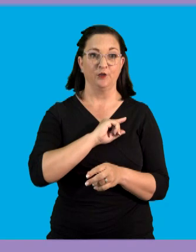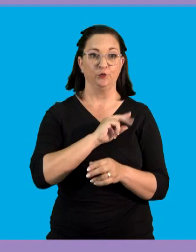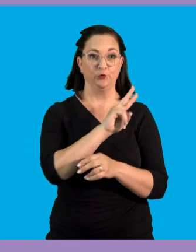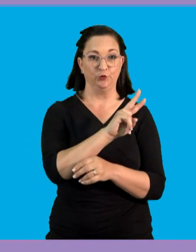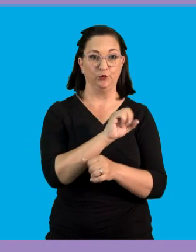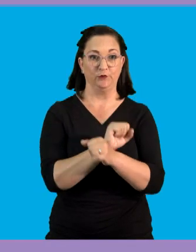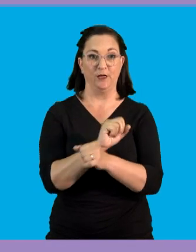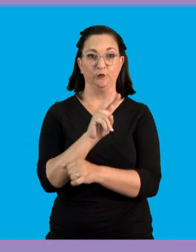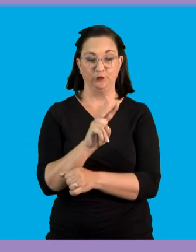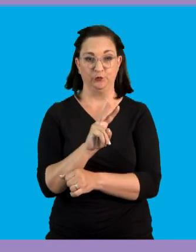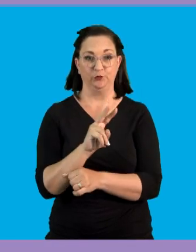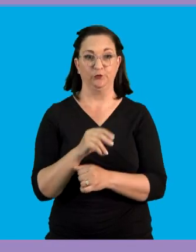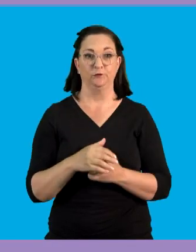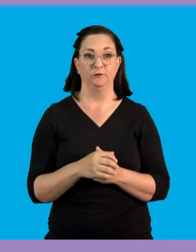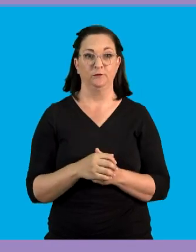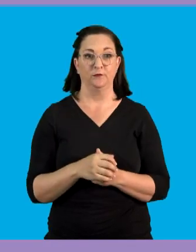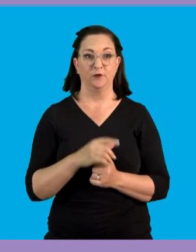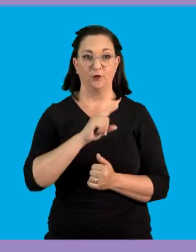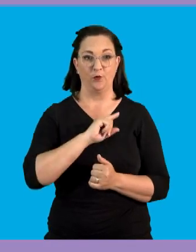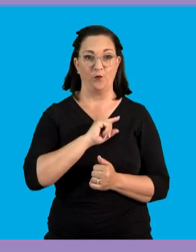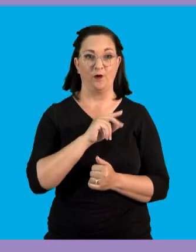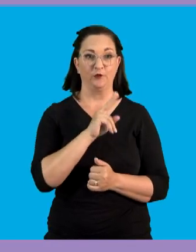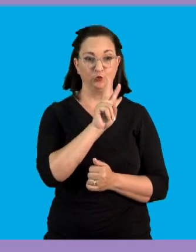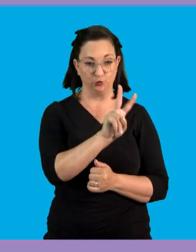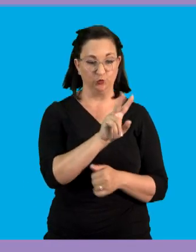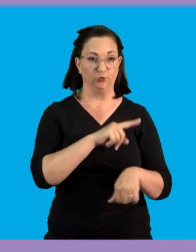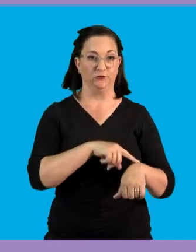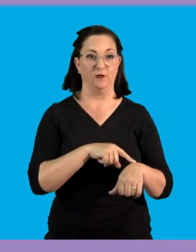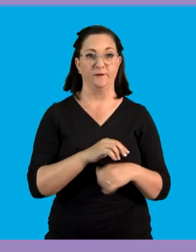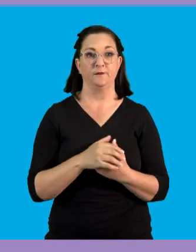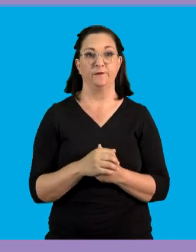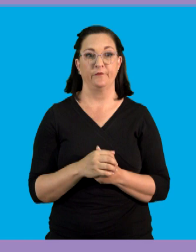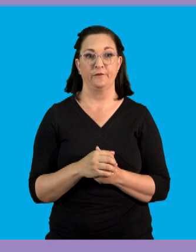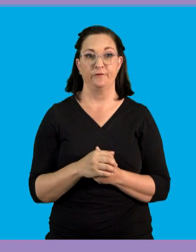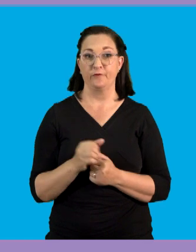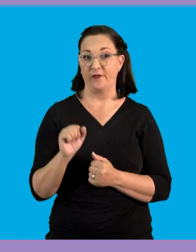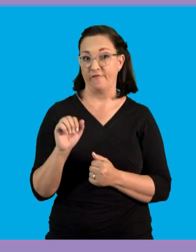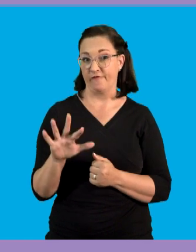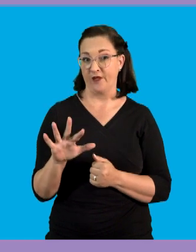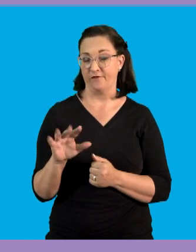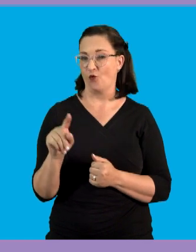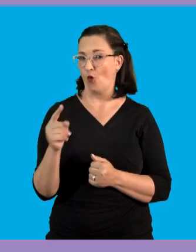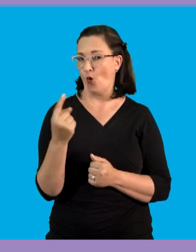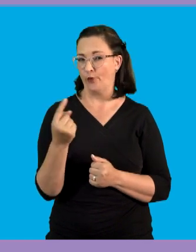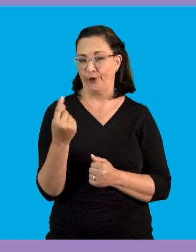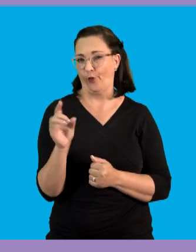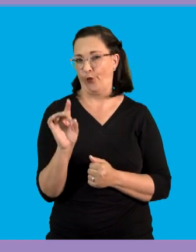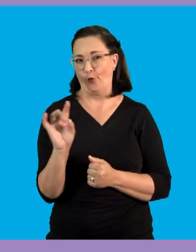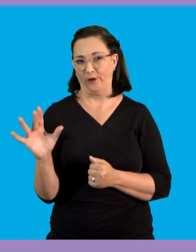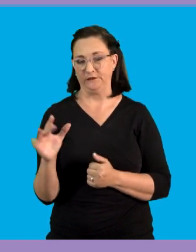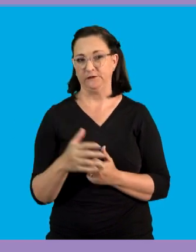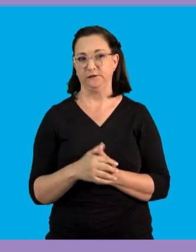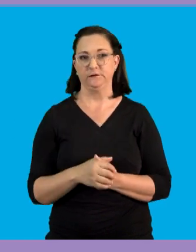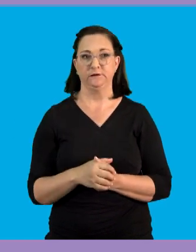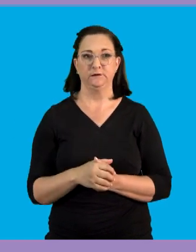to multiply with the 2 again, because it must appear here 2 times. And when we are looking at the 5 only appears